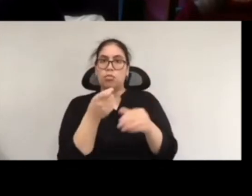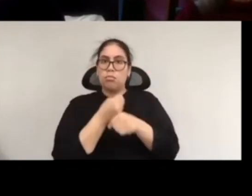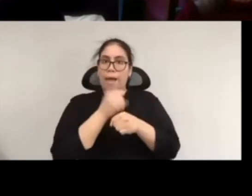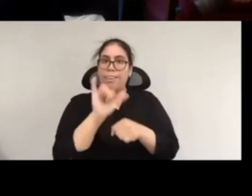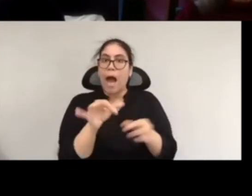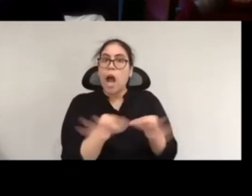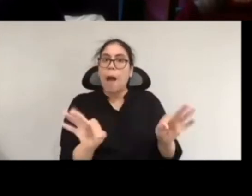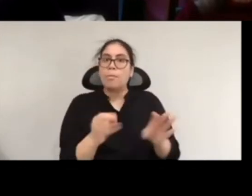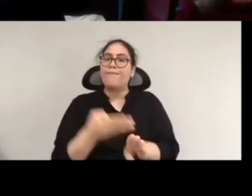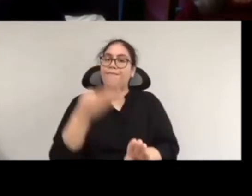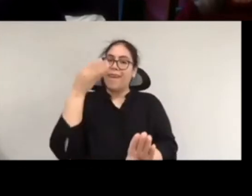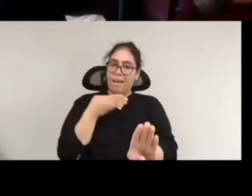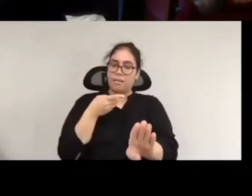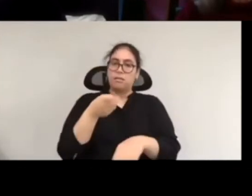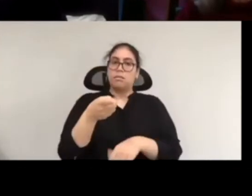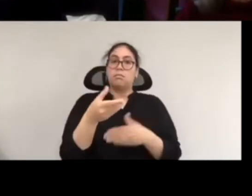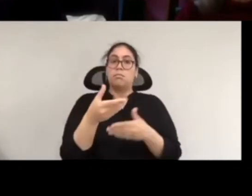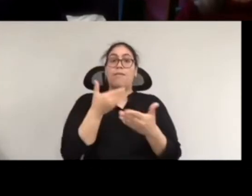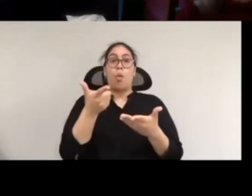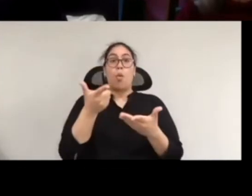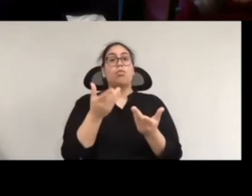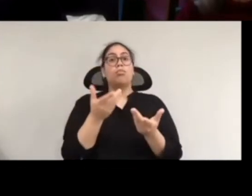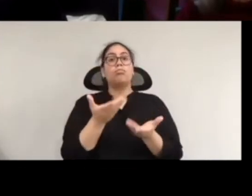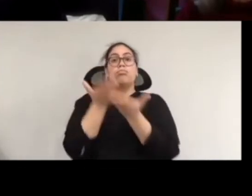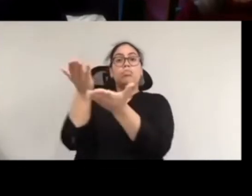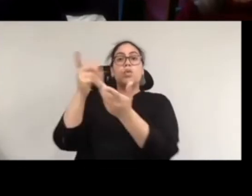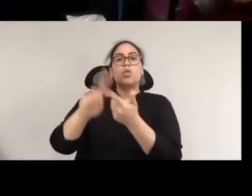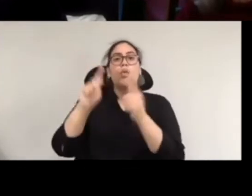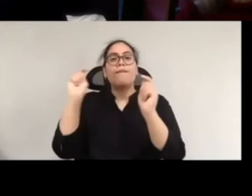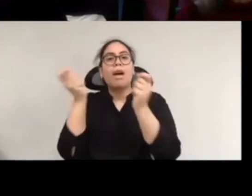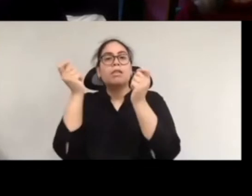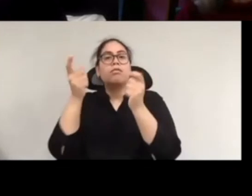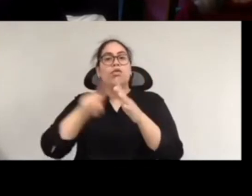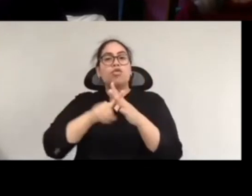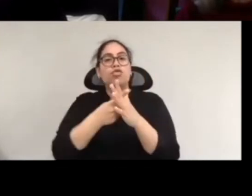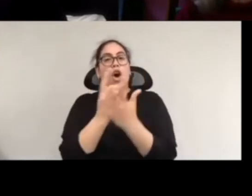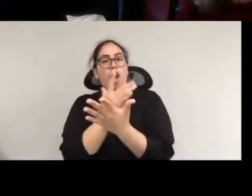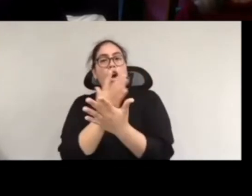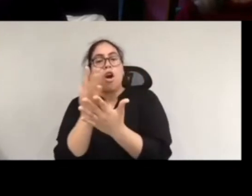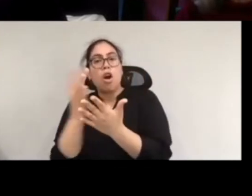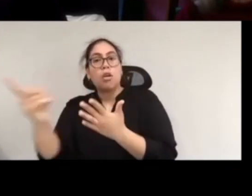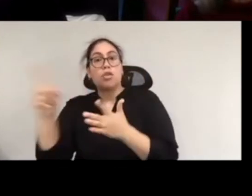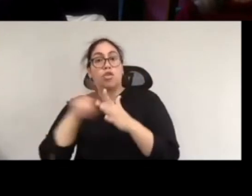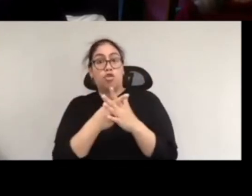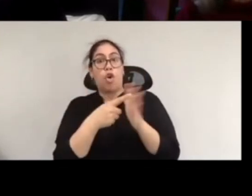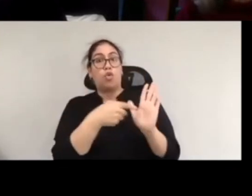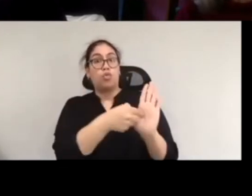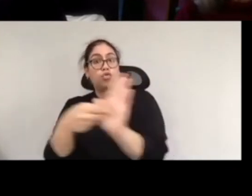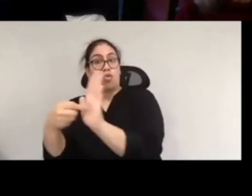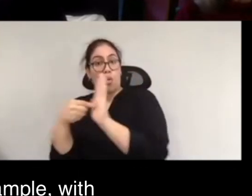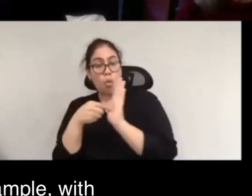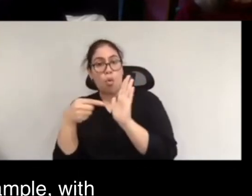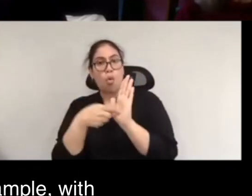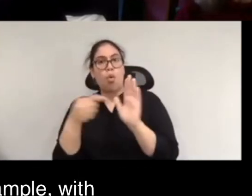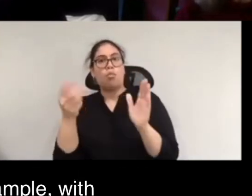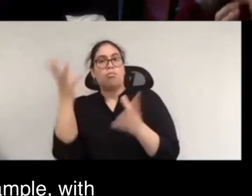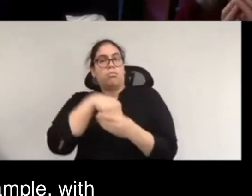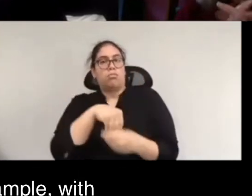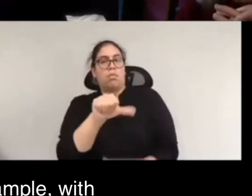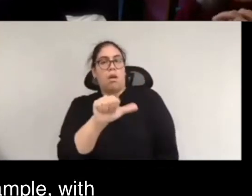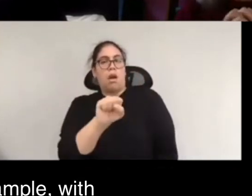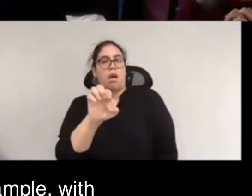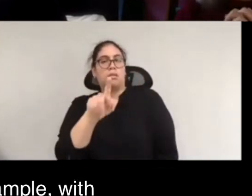its festival run, then perhaps festivals consider screening it with the assets. And for example,